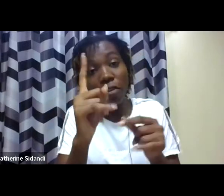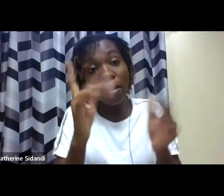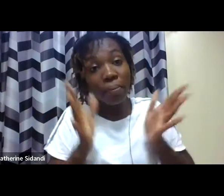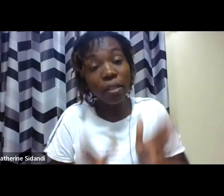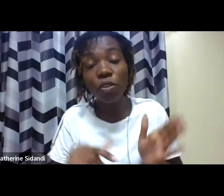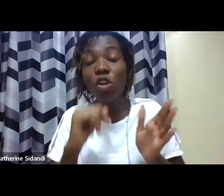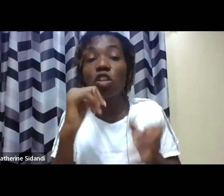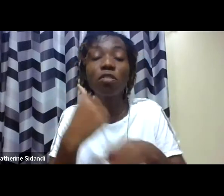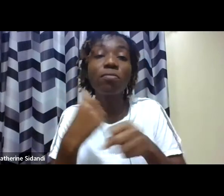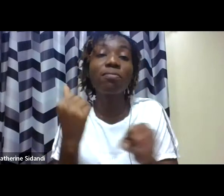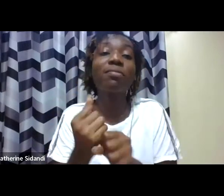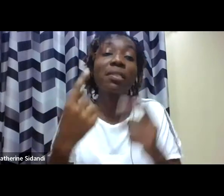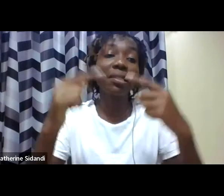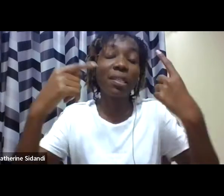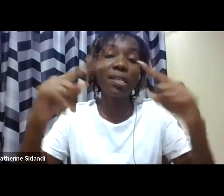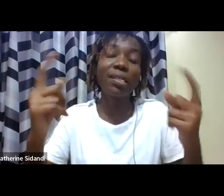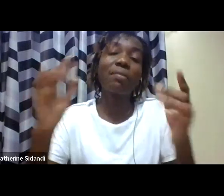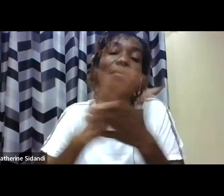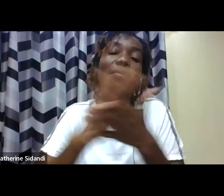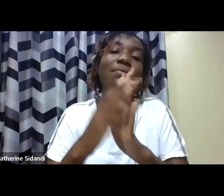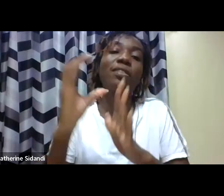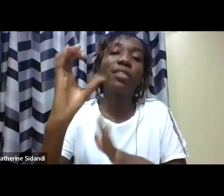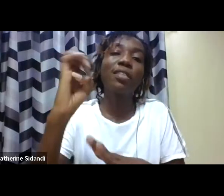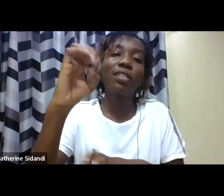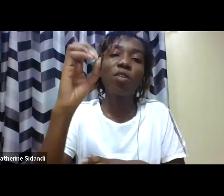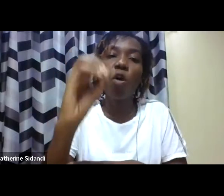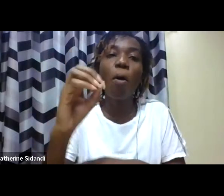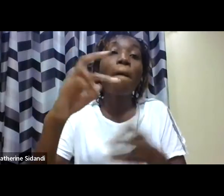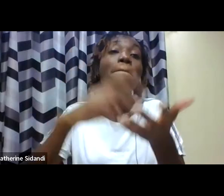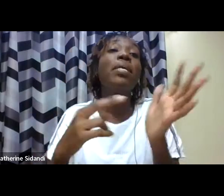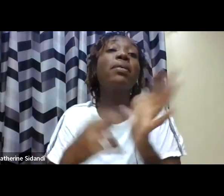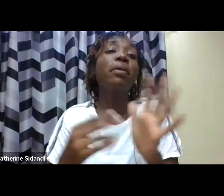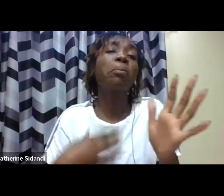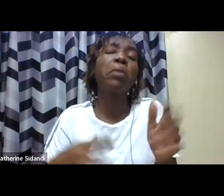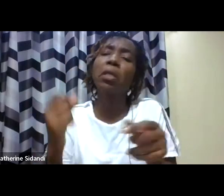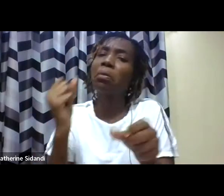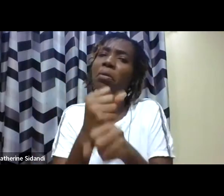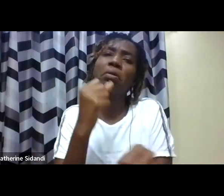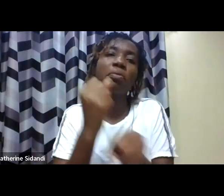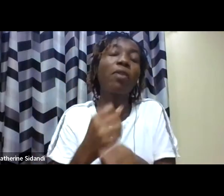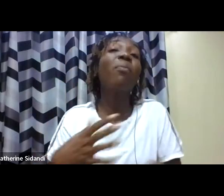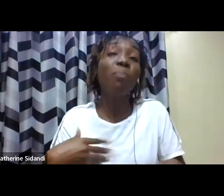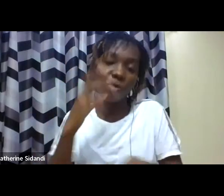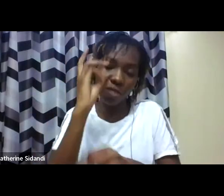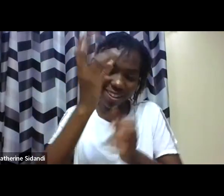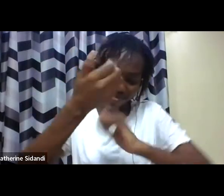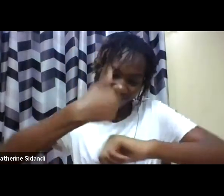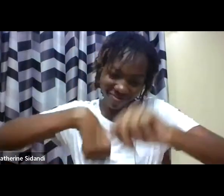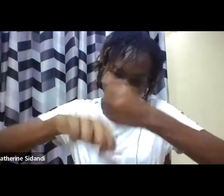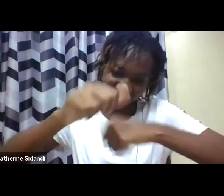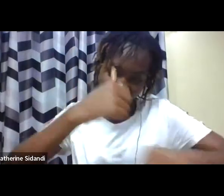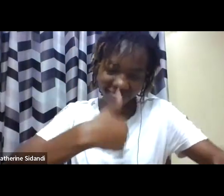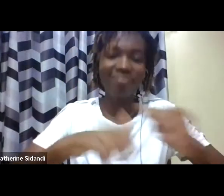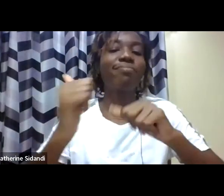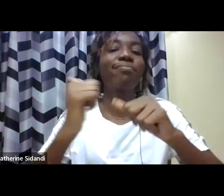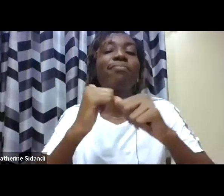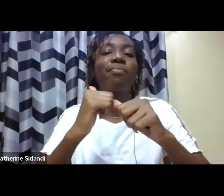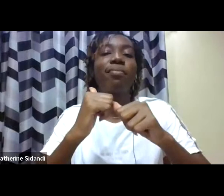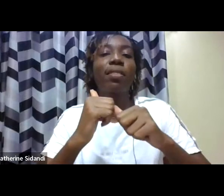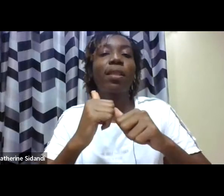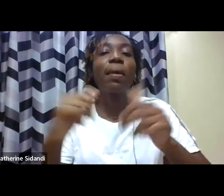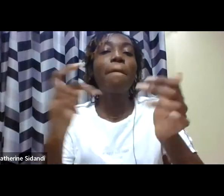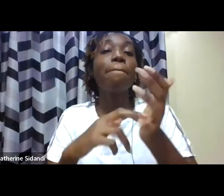become the CEO, it doesn't mean that I cannot, I will do it. It was just,